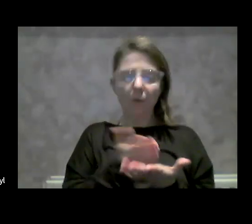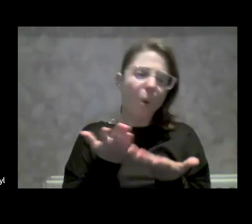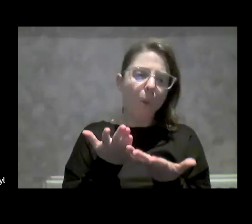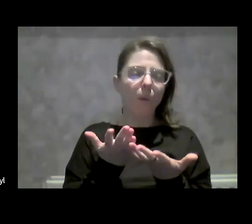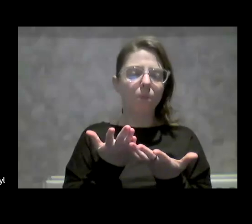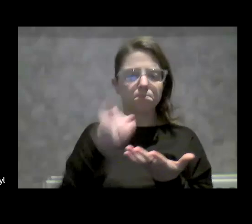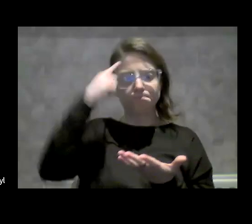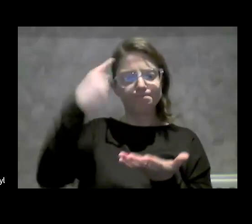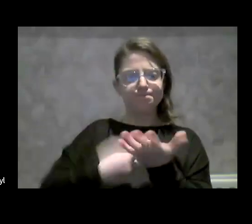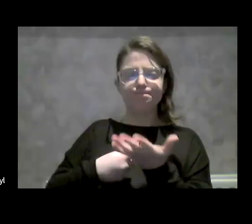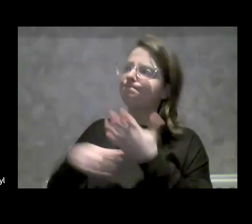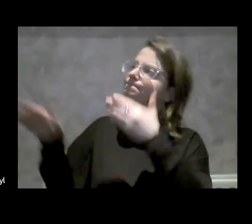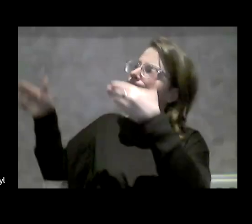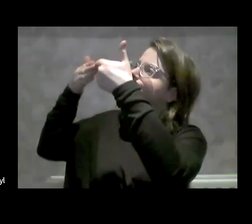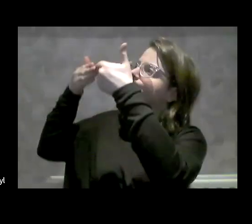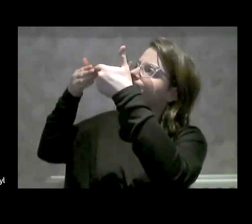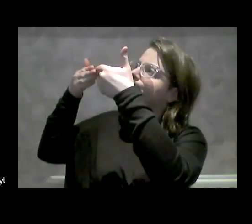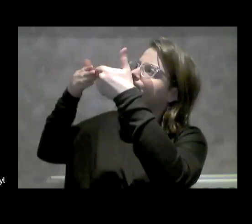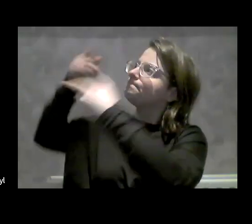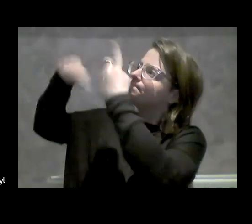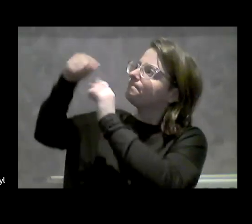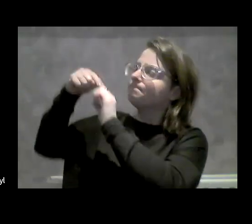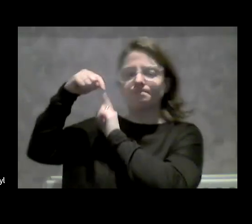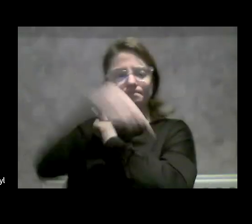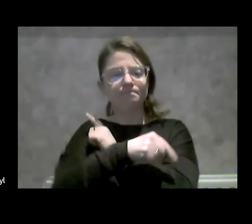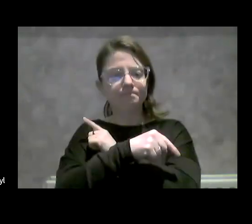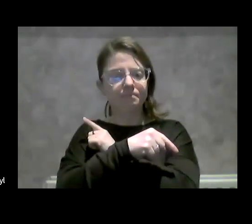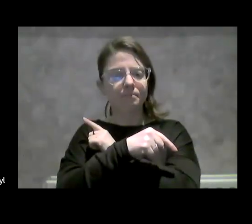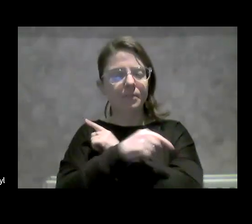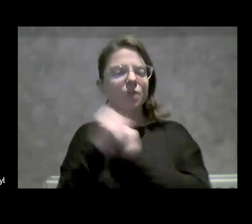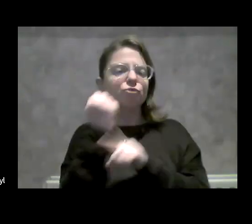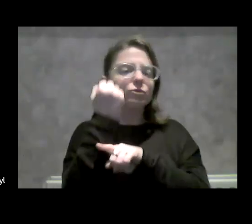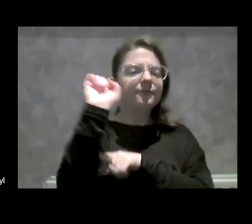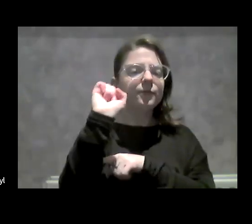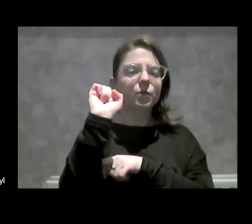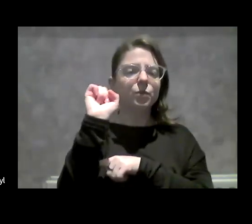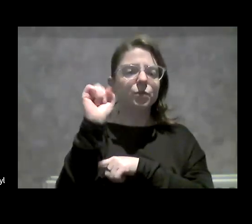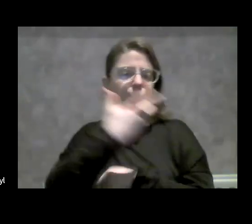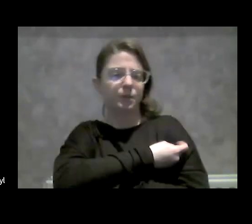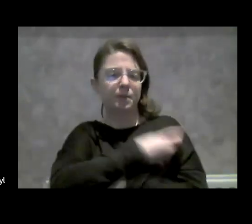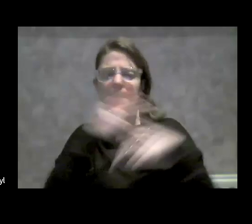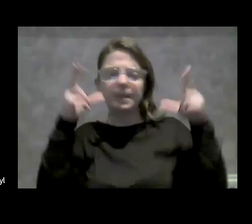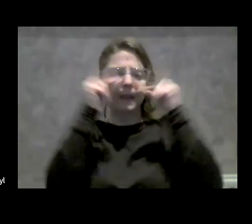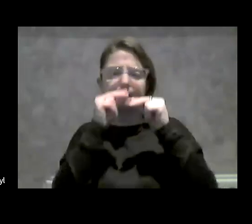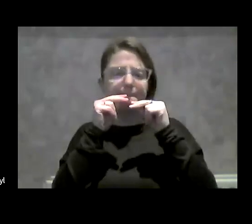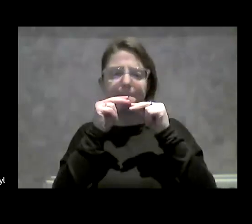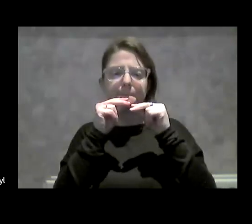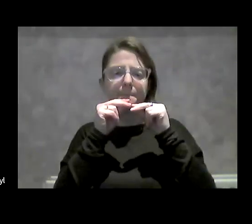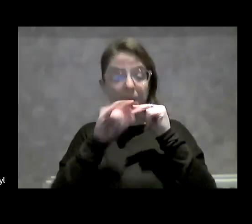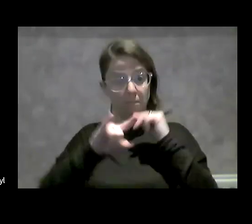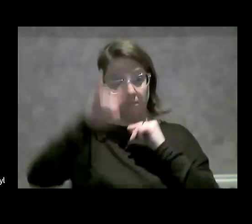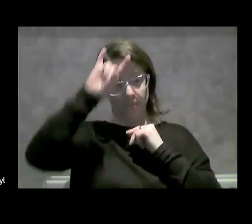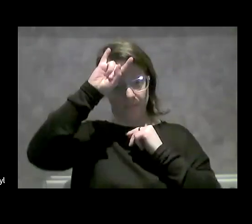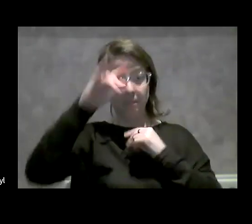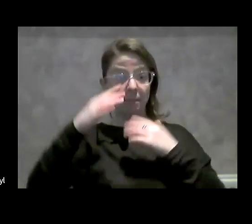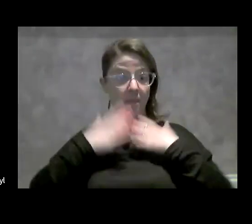around? Simply refused to sleep? Make like Lucifer and go the way my